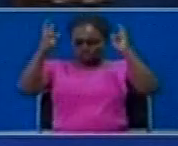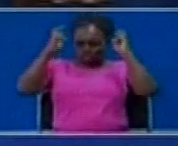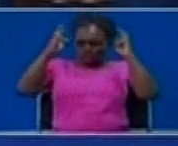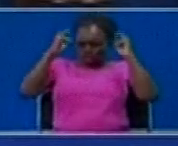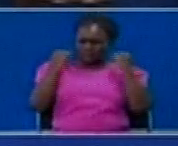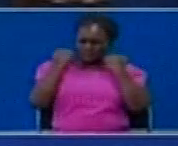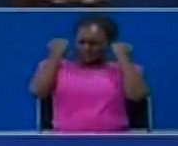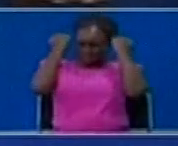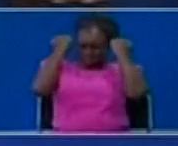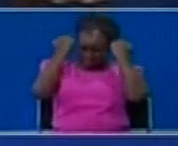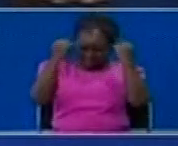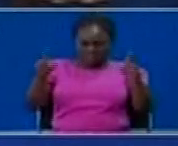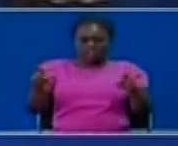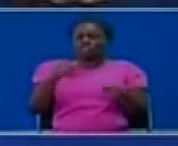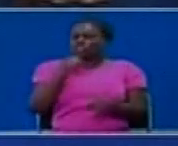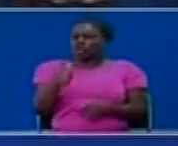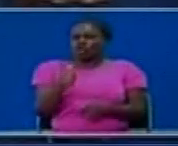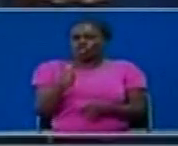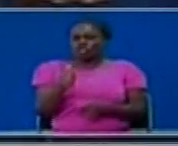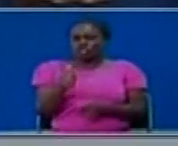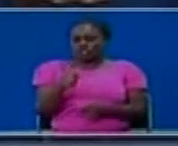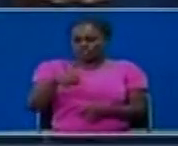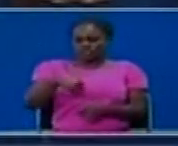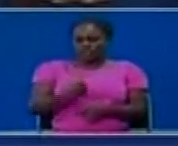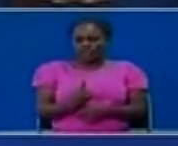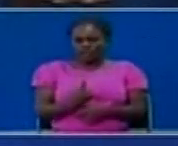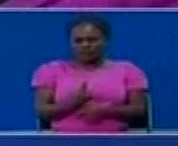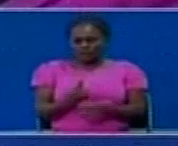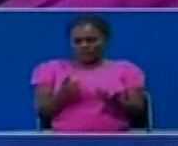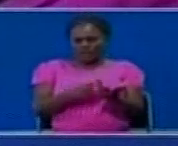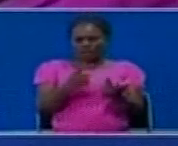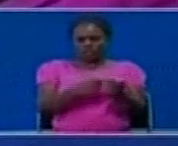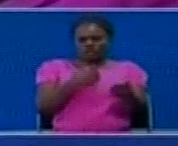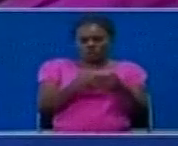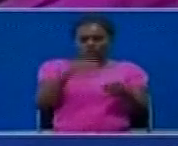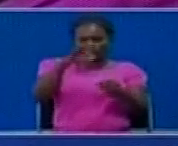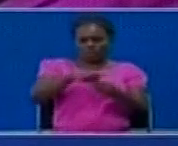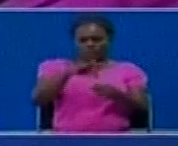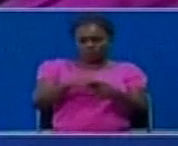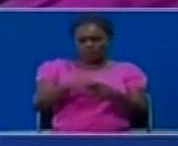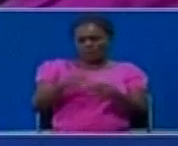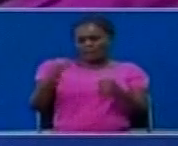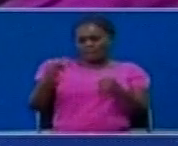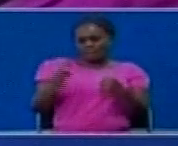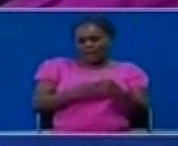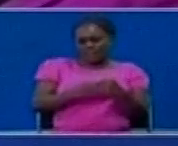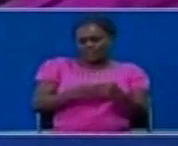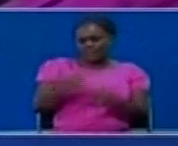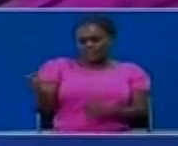contention. It is also not lost on us that we are counting down to the general elections now due in just 8 months.